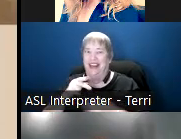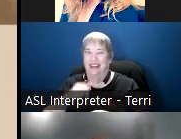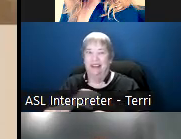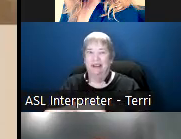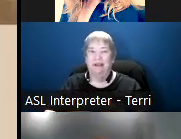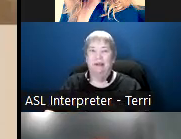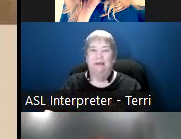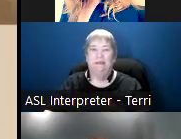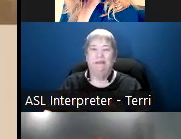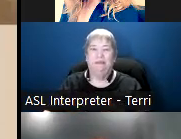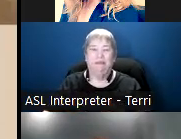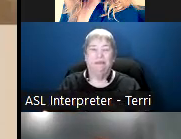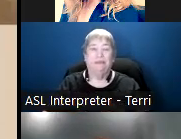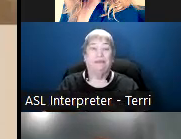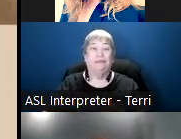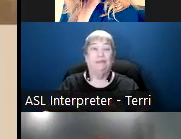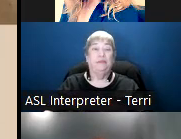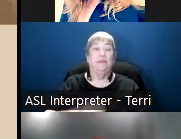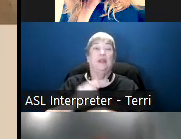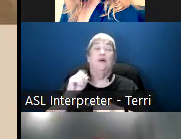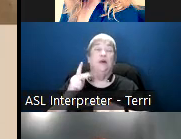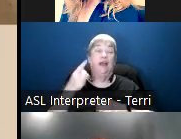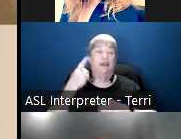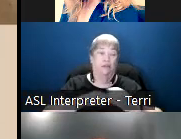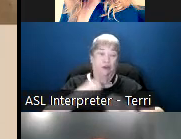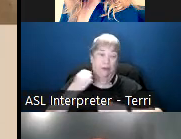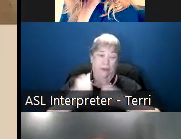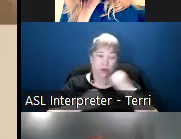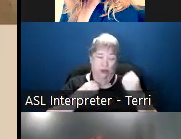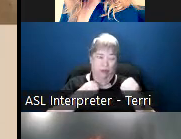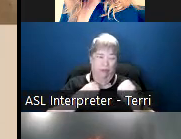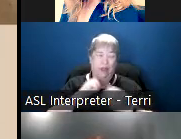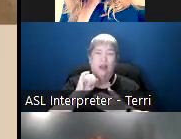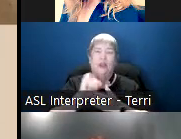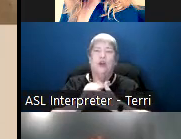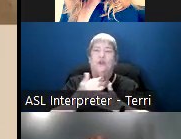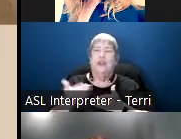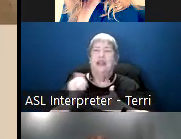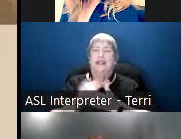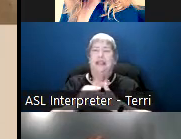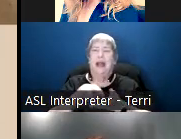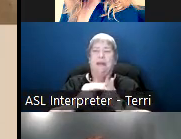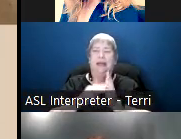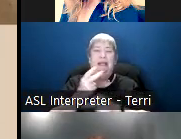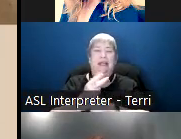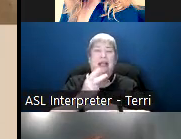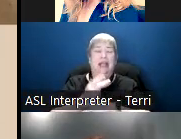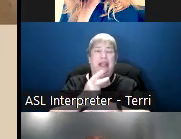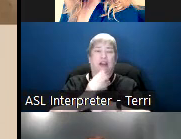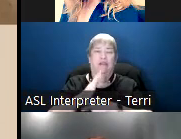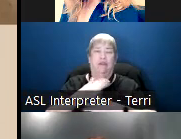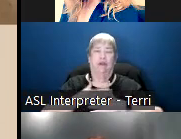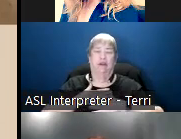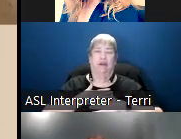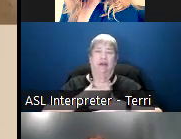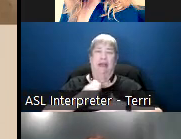Thank you, Steph. So for emotional self-care, these are things that are taking care of your heart. So on the previous slide, it was your